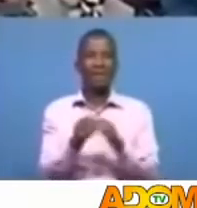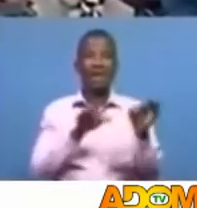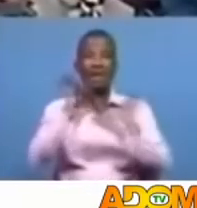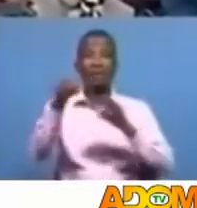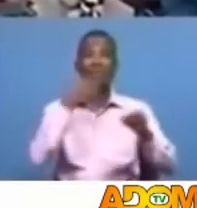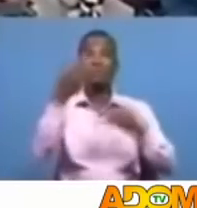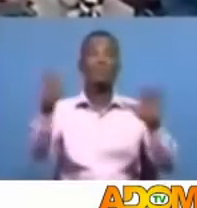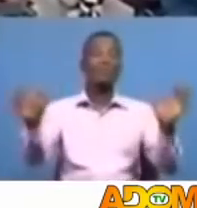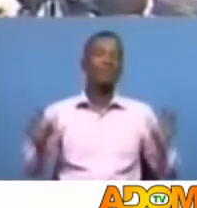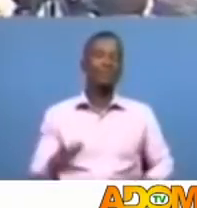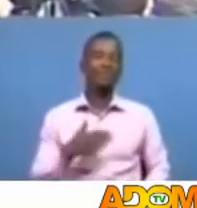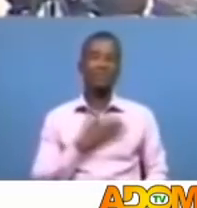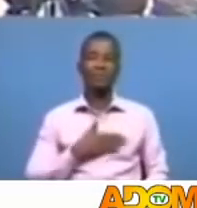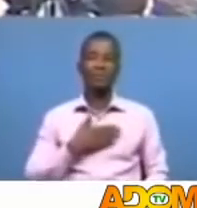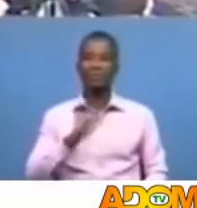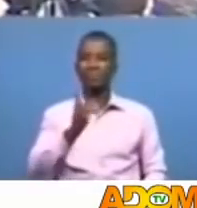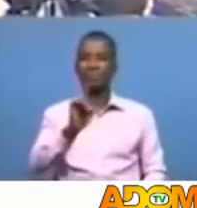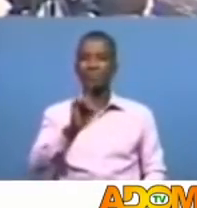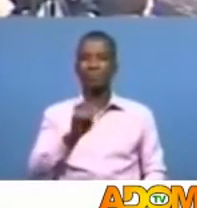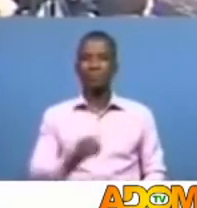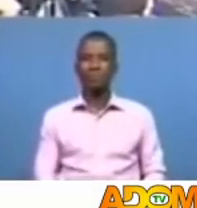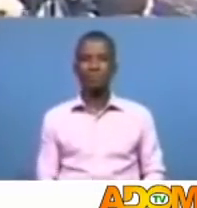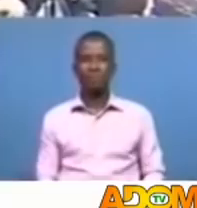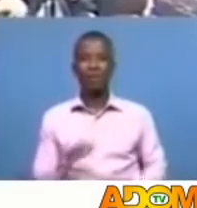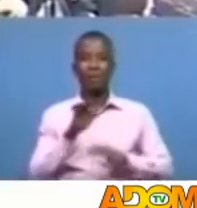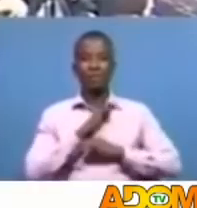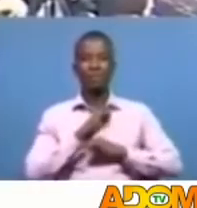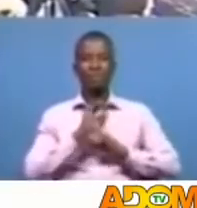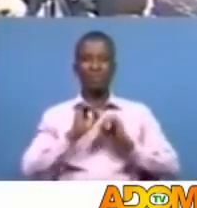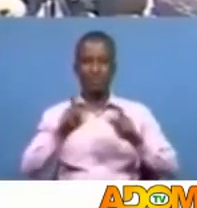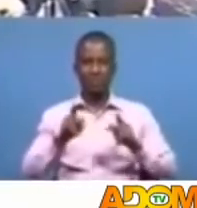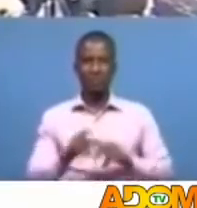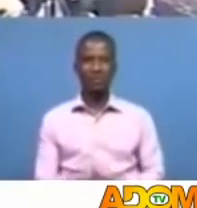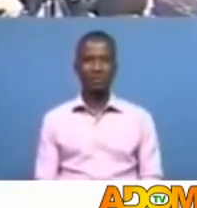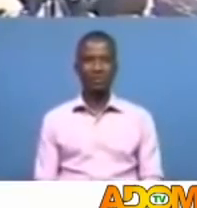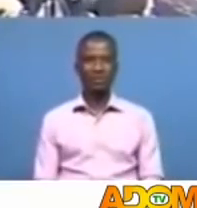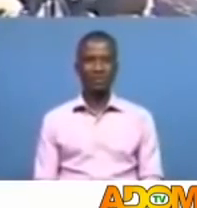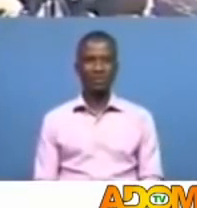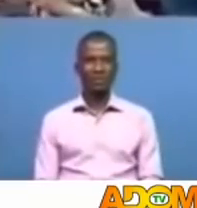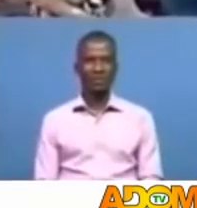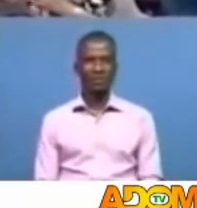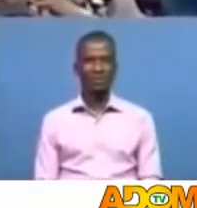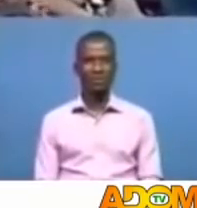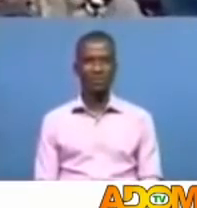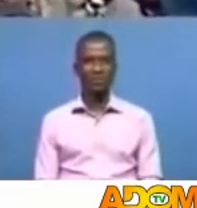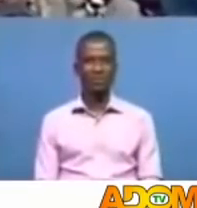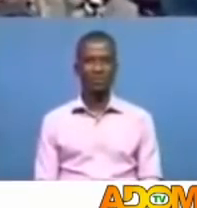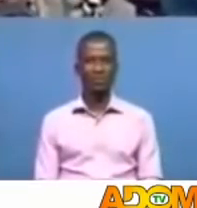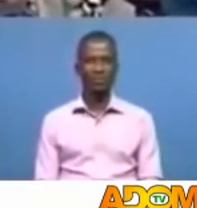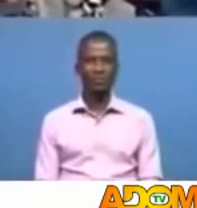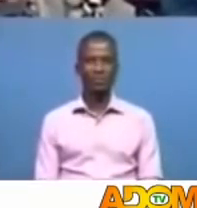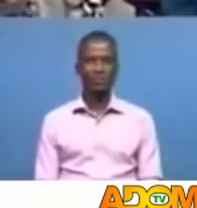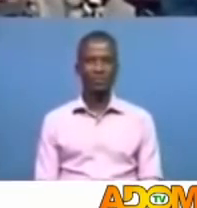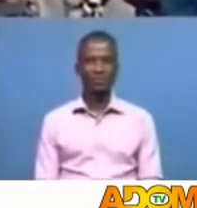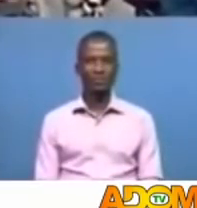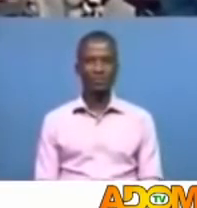more, already. Nothing less. And I'm satisfied with the answer, sir. My lords, we continue